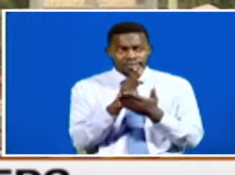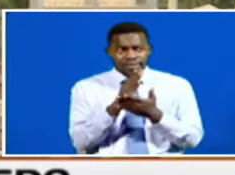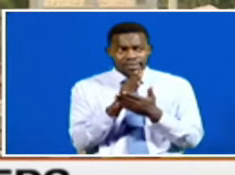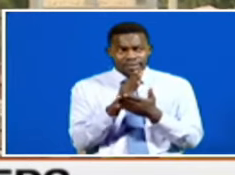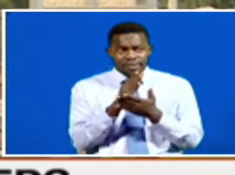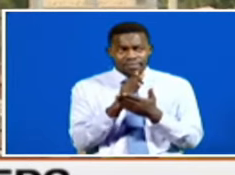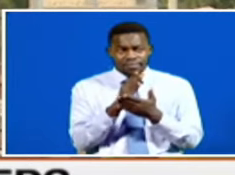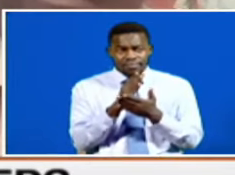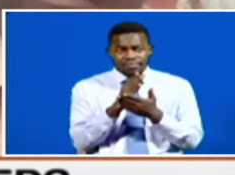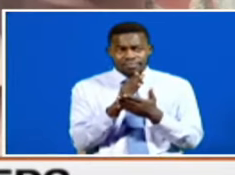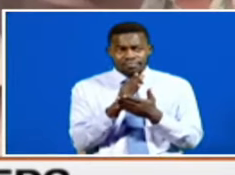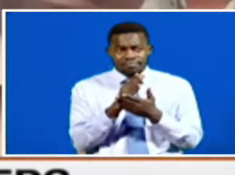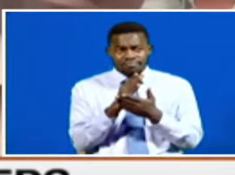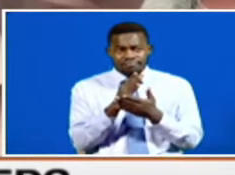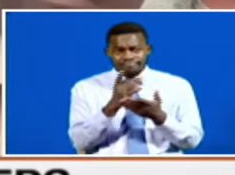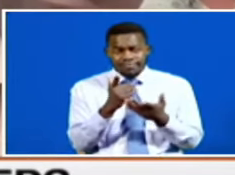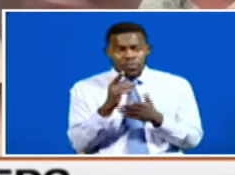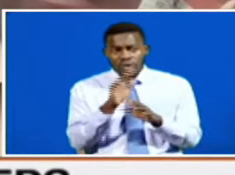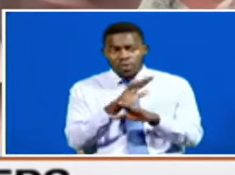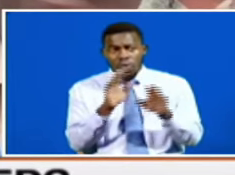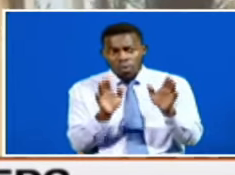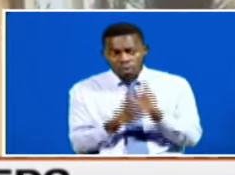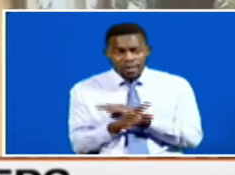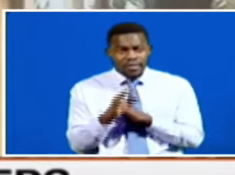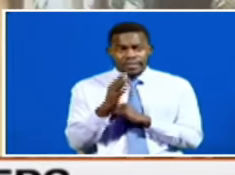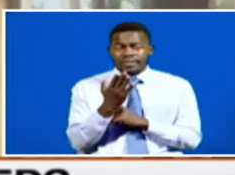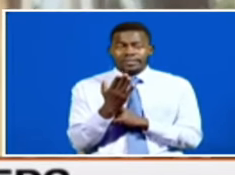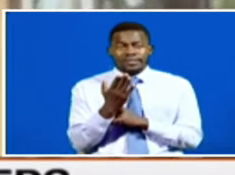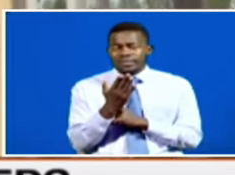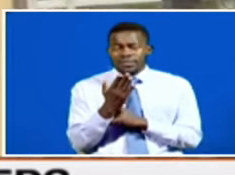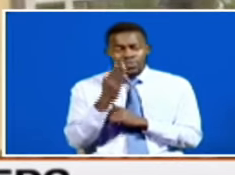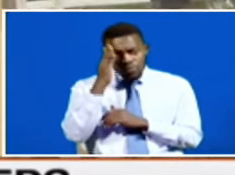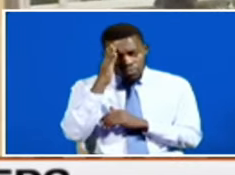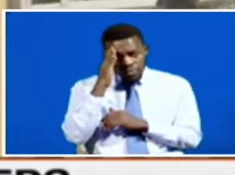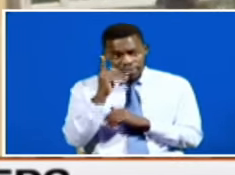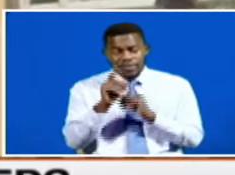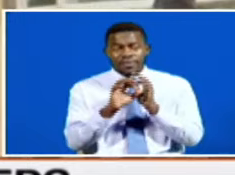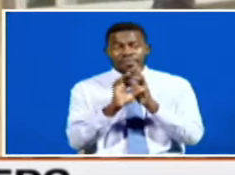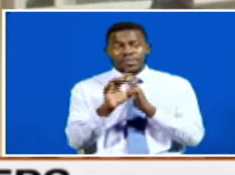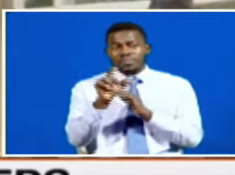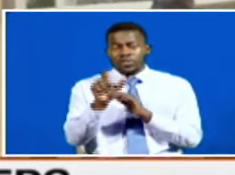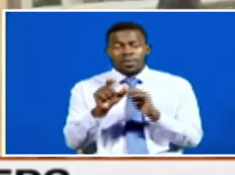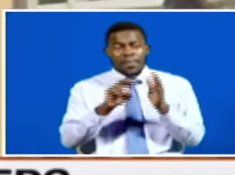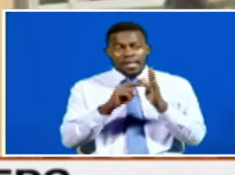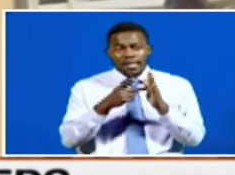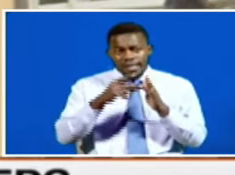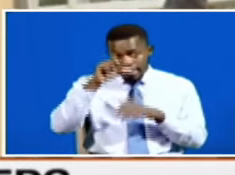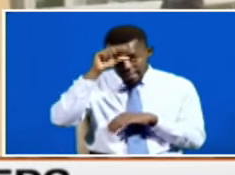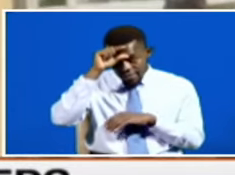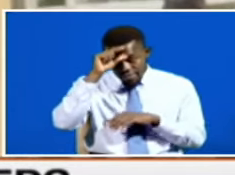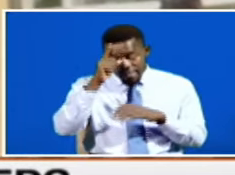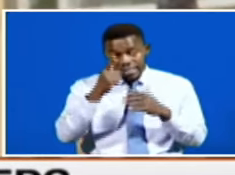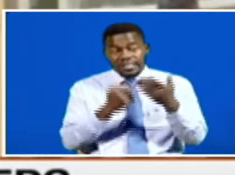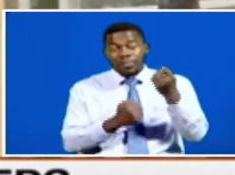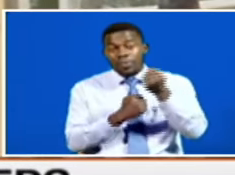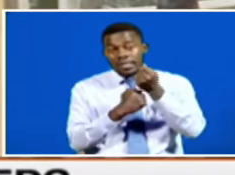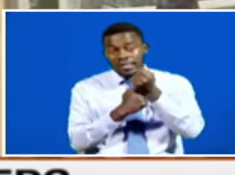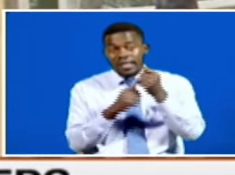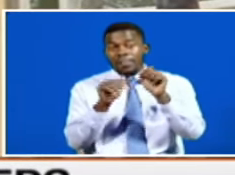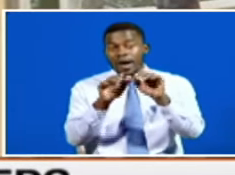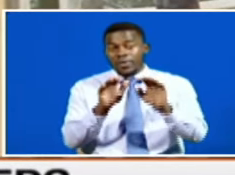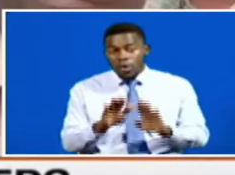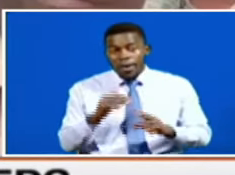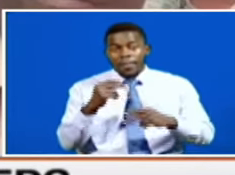seeing him rising every other day. So the government is supporting the funeral, and the government